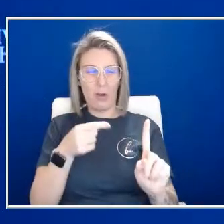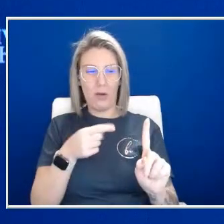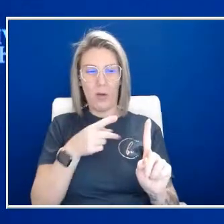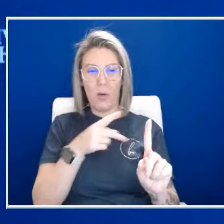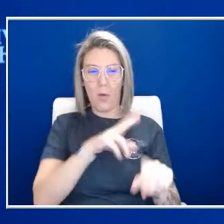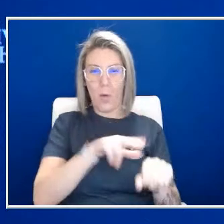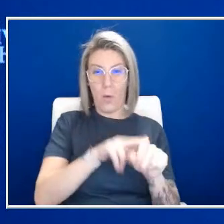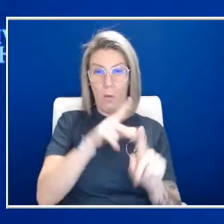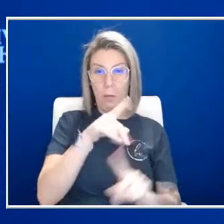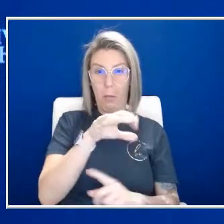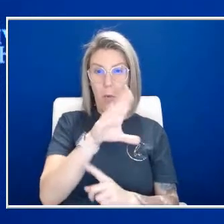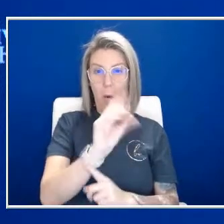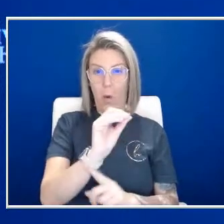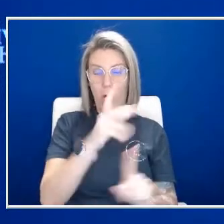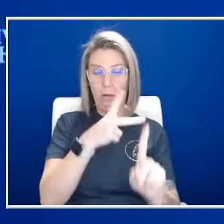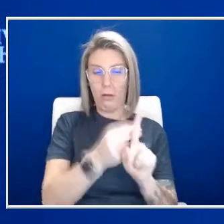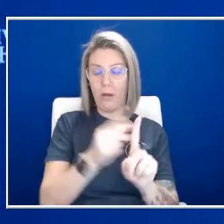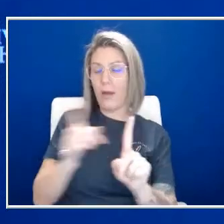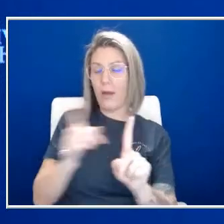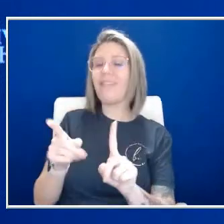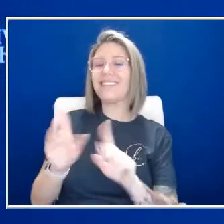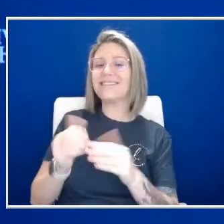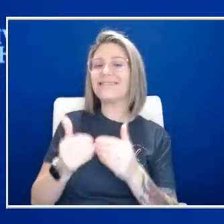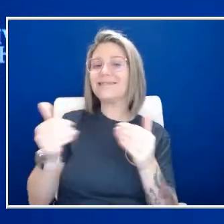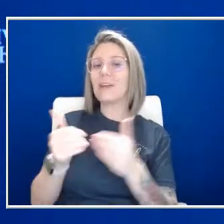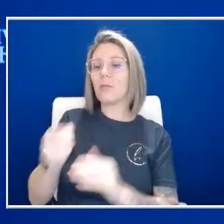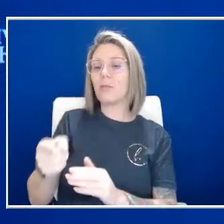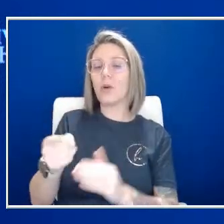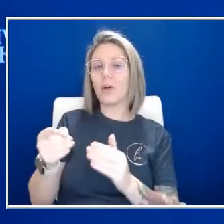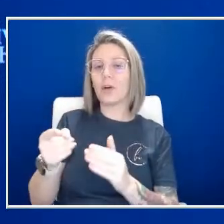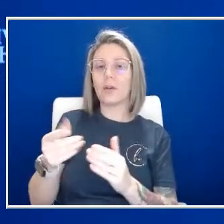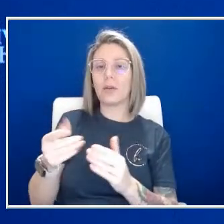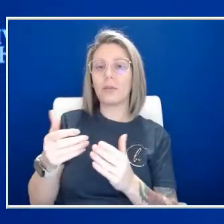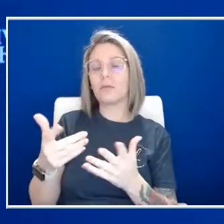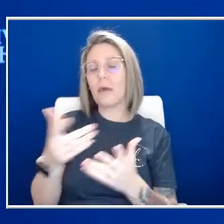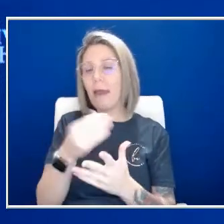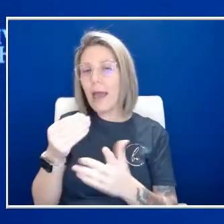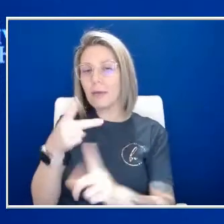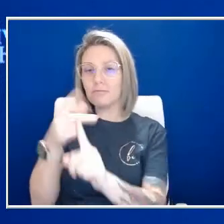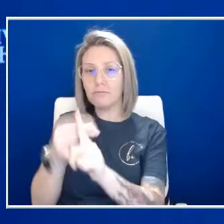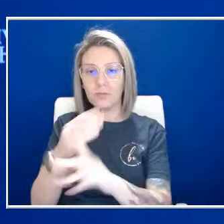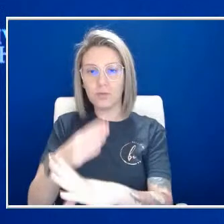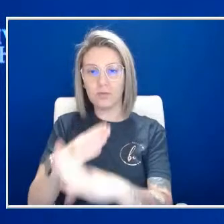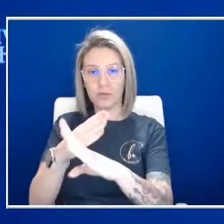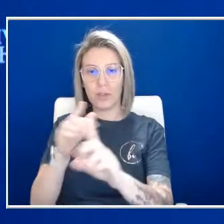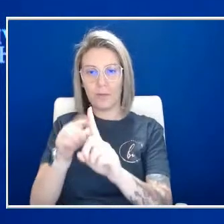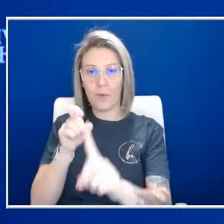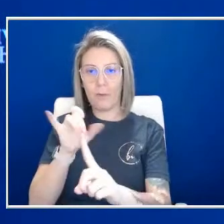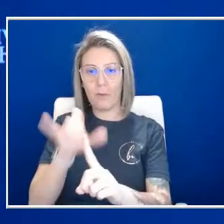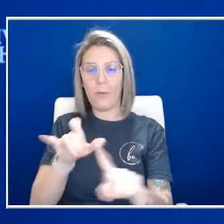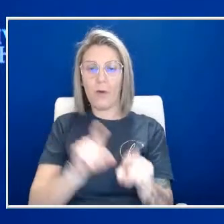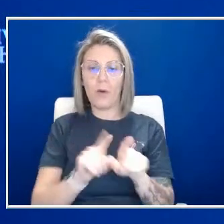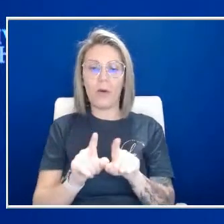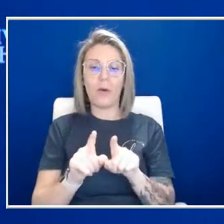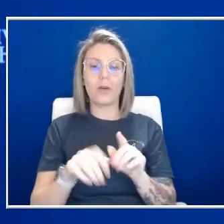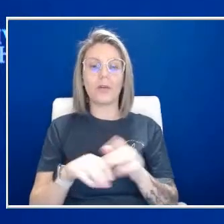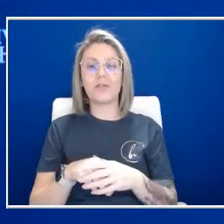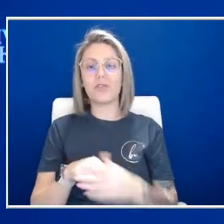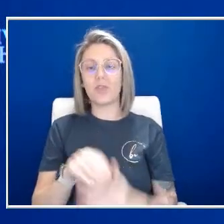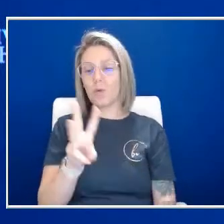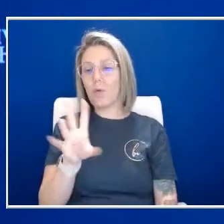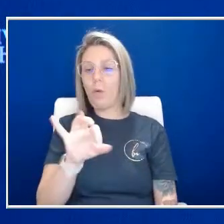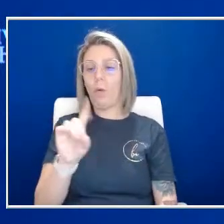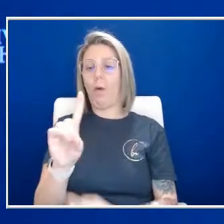use to help treat that and immunize people to protect against that as well. So there are wild poliovirus and